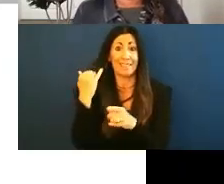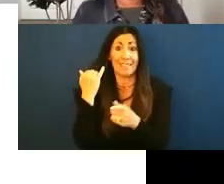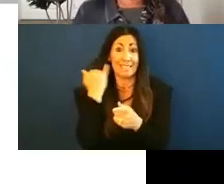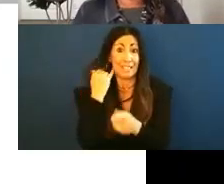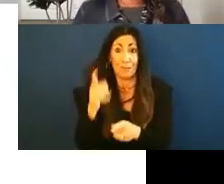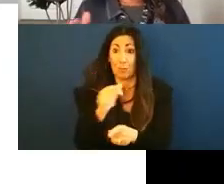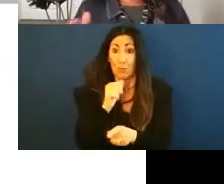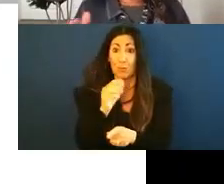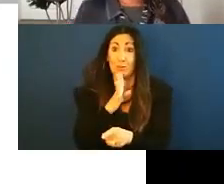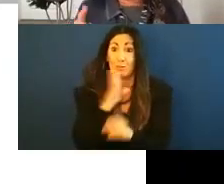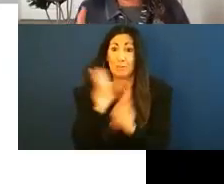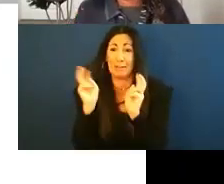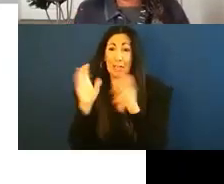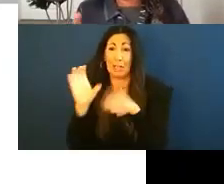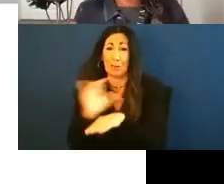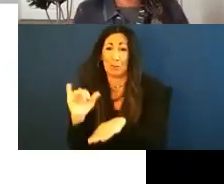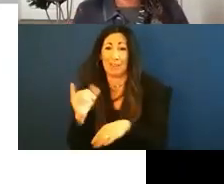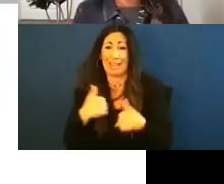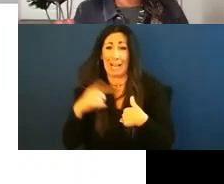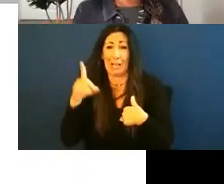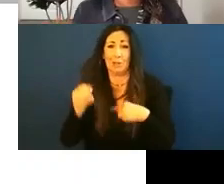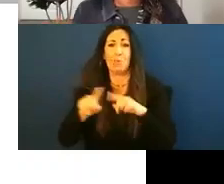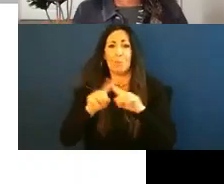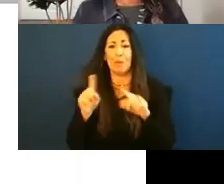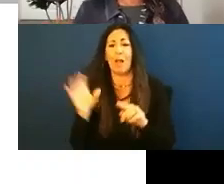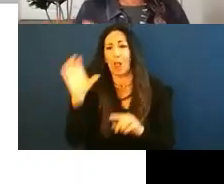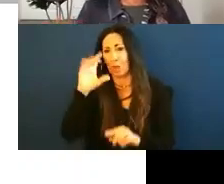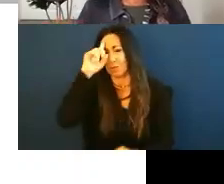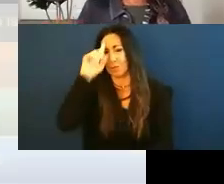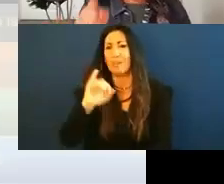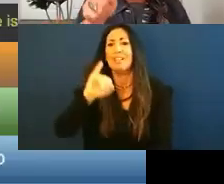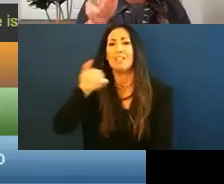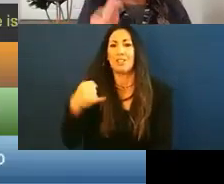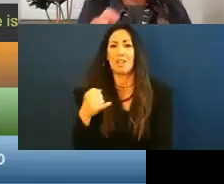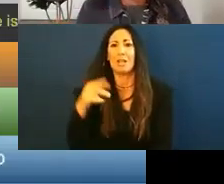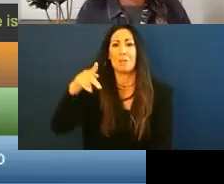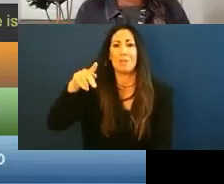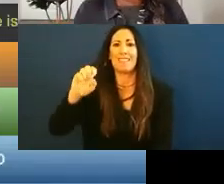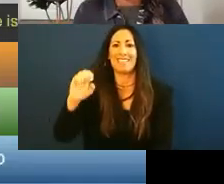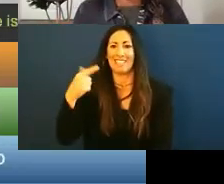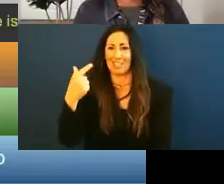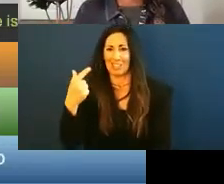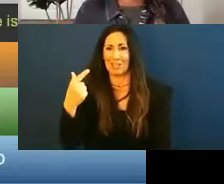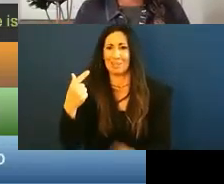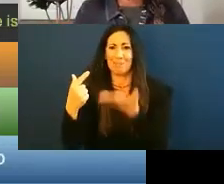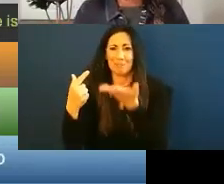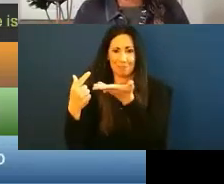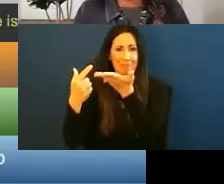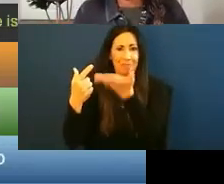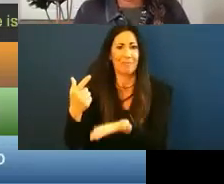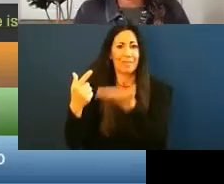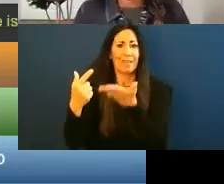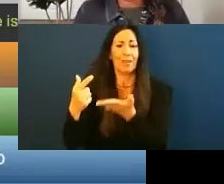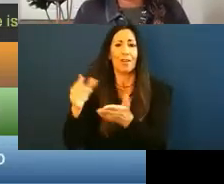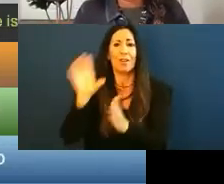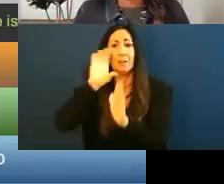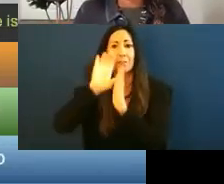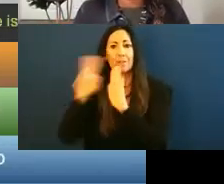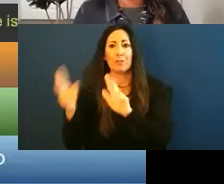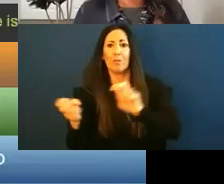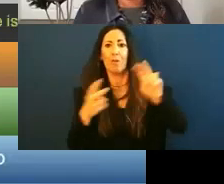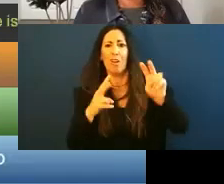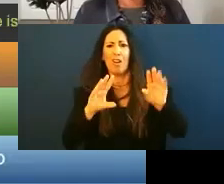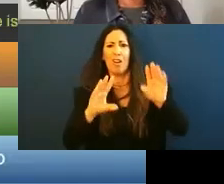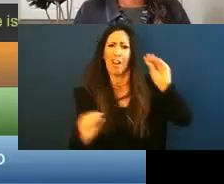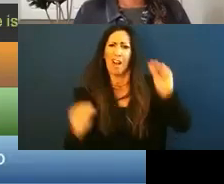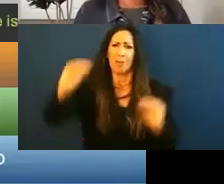speak computer, just look for the JPEG and then you'll know. So I'm loading it in there, and it loaded upside down. I don't like that it loaded